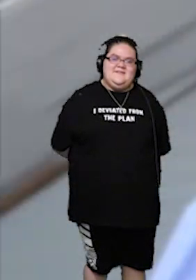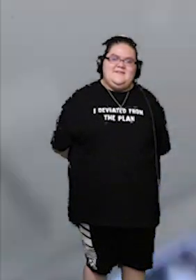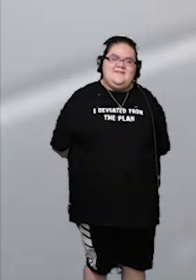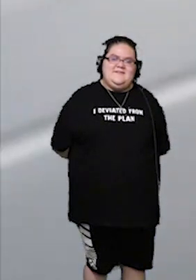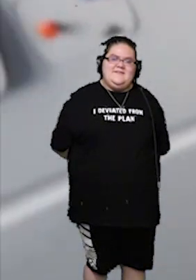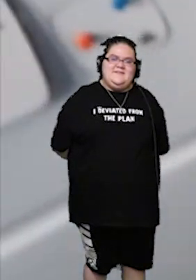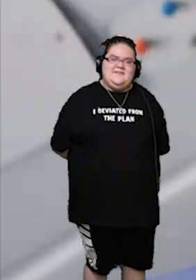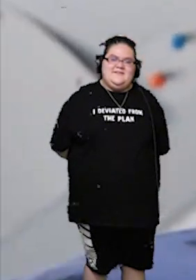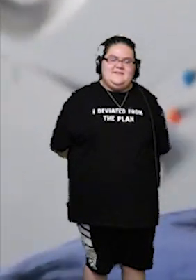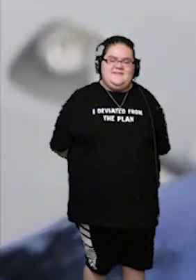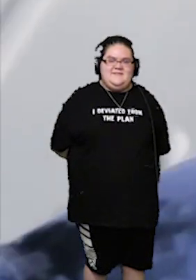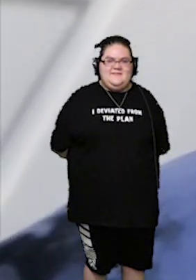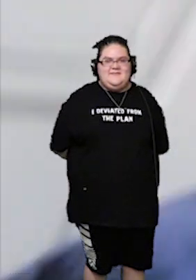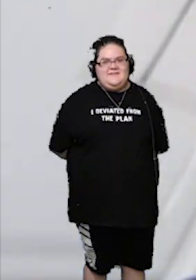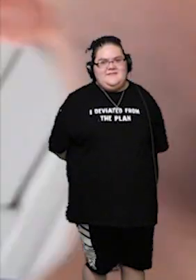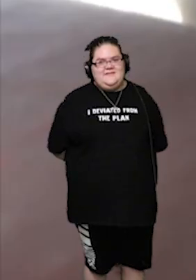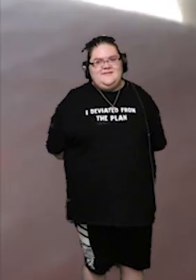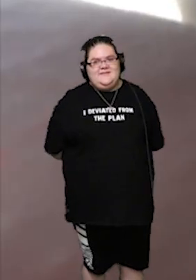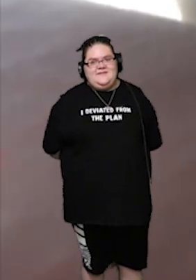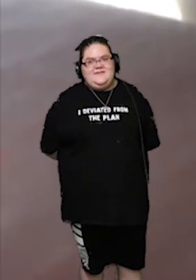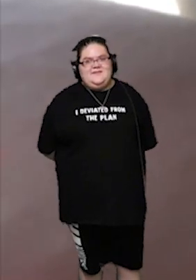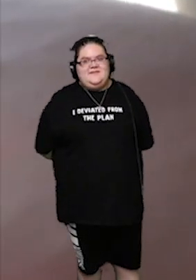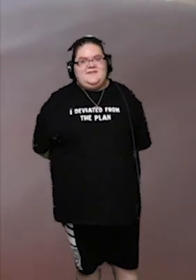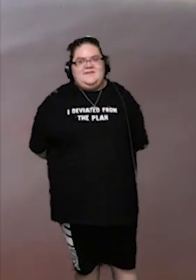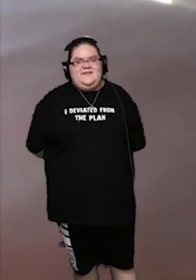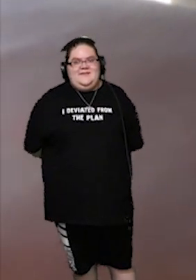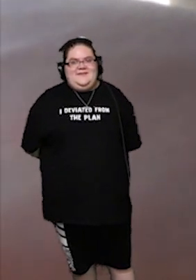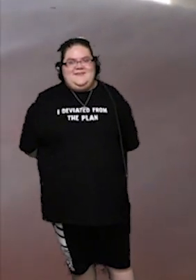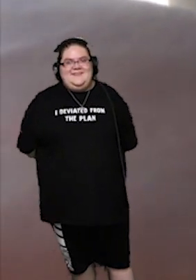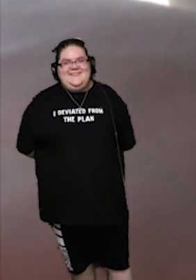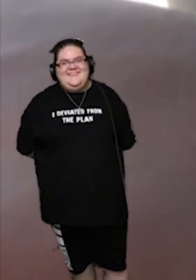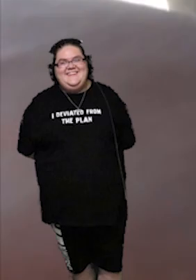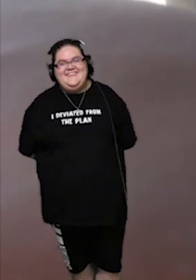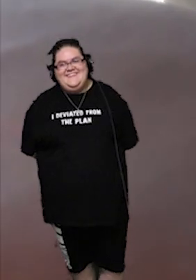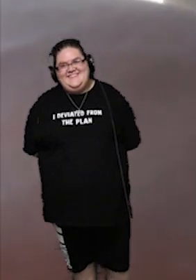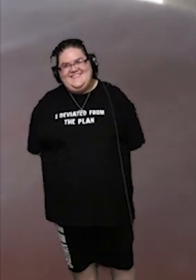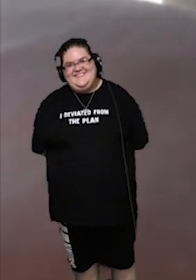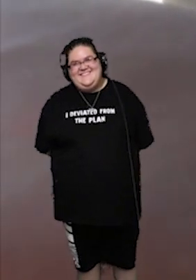Anyone in the toilet? Nope. All right, whoever's in the cockpit.